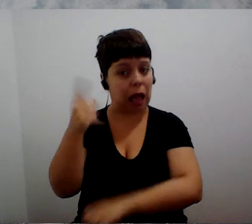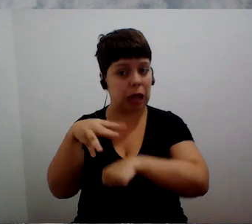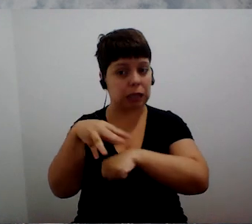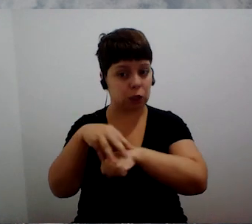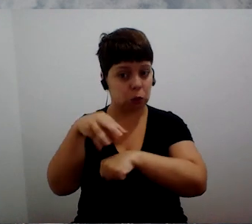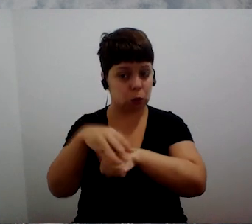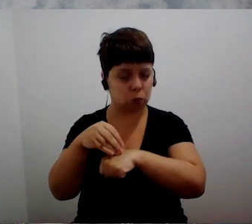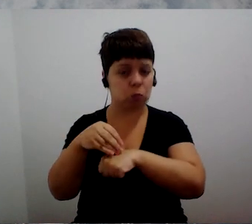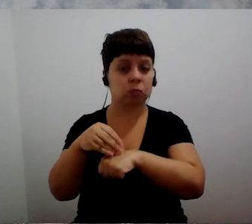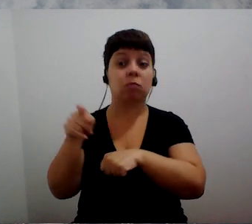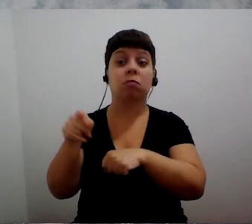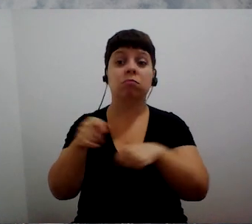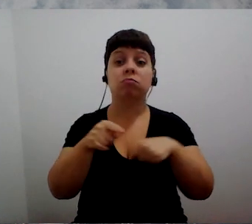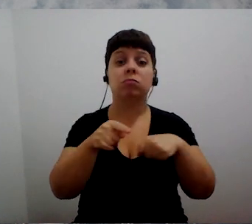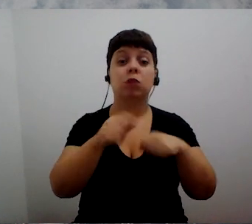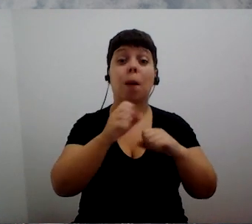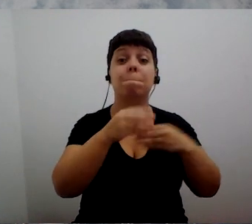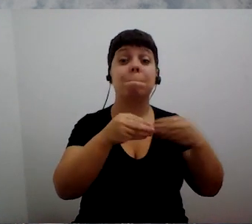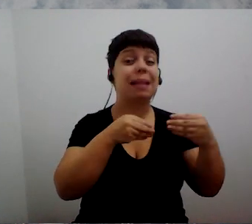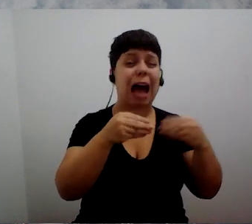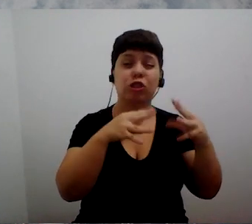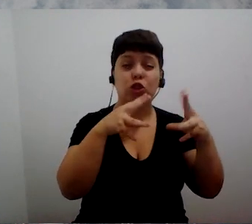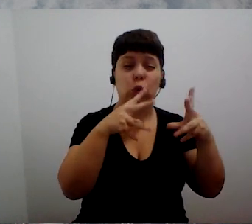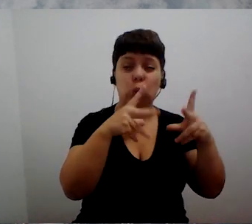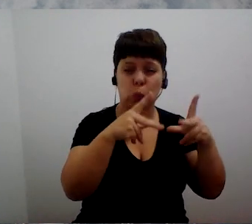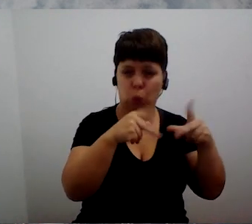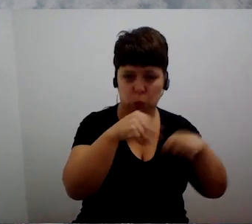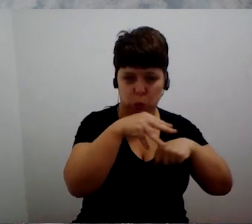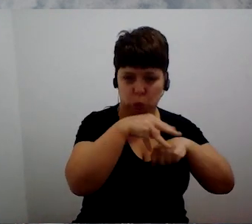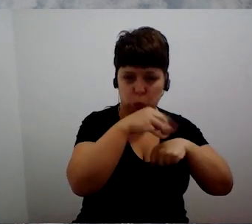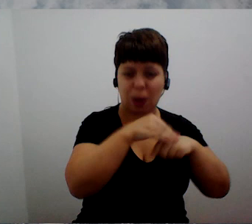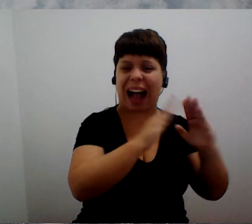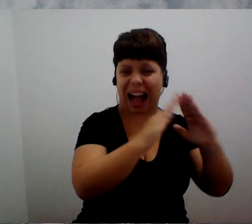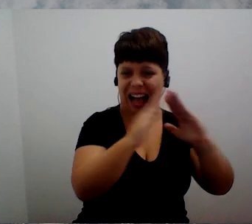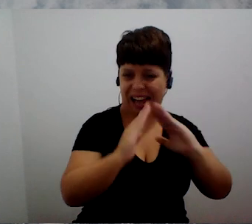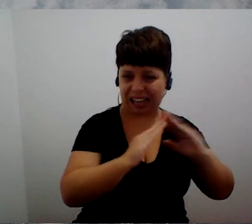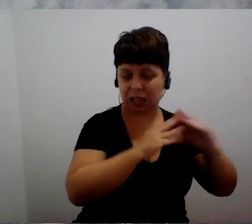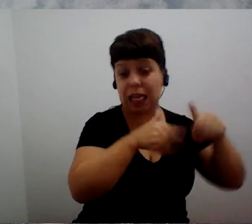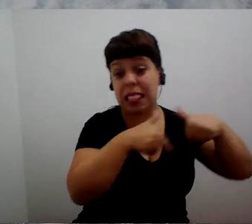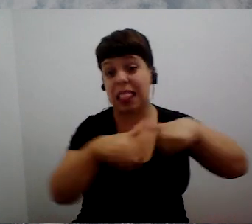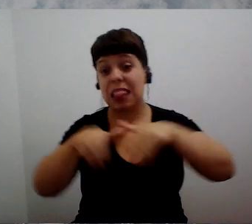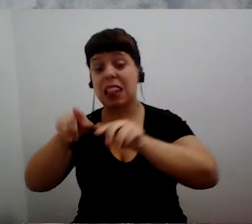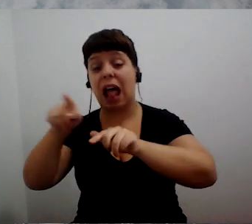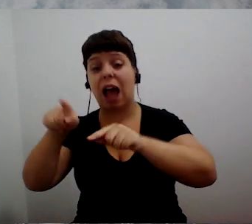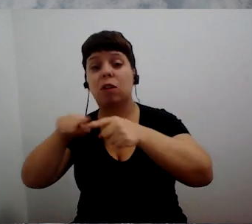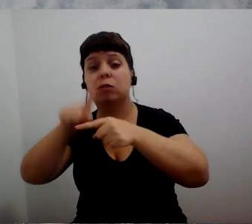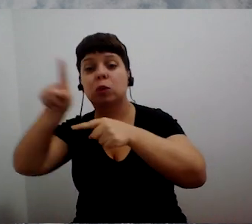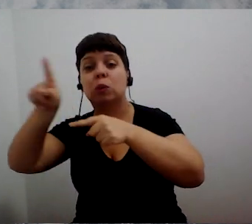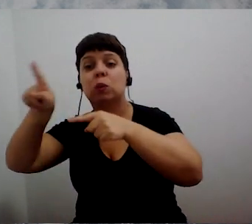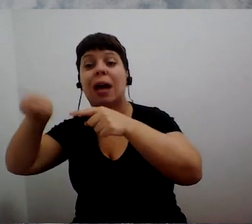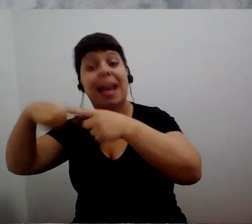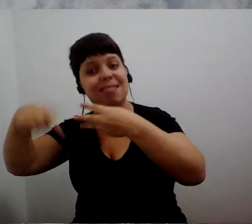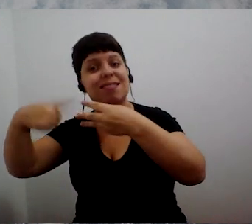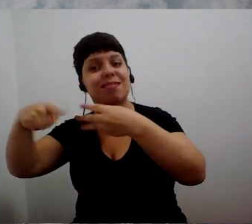2023. And the facility in Sweden will be able to recycle all plastic packaging